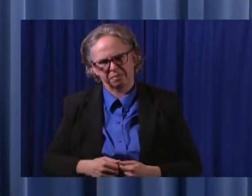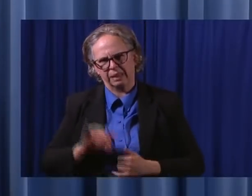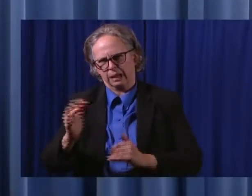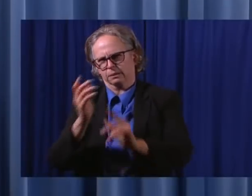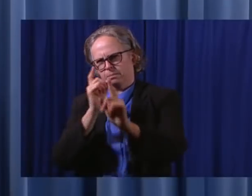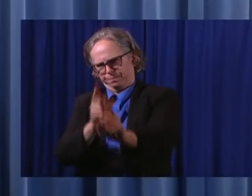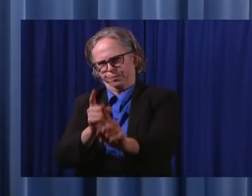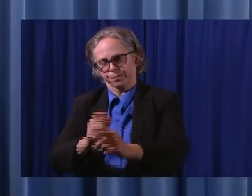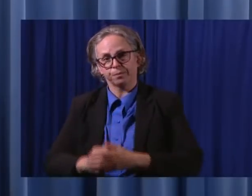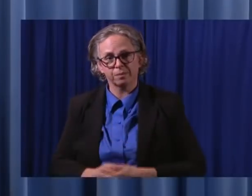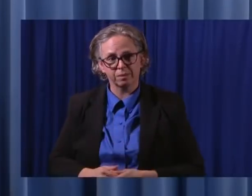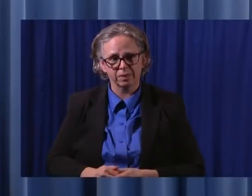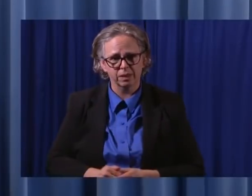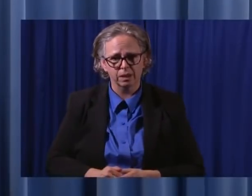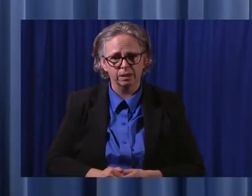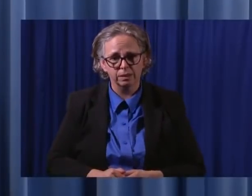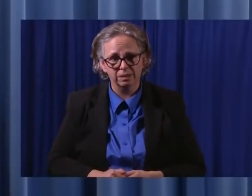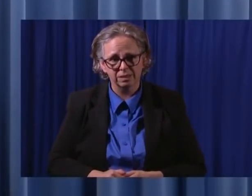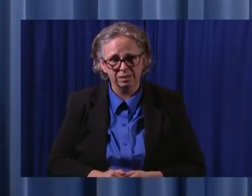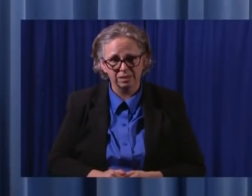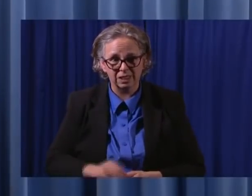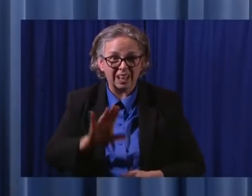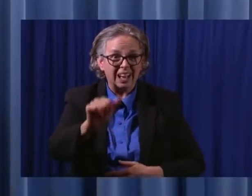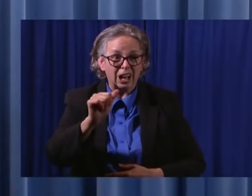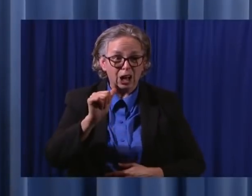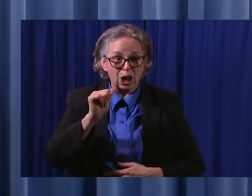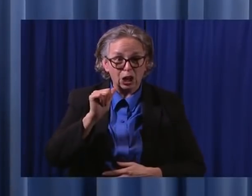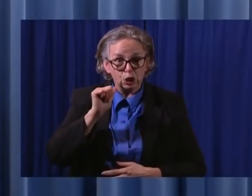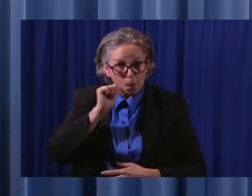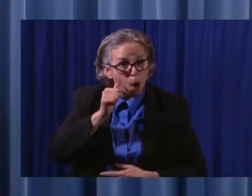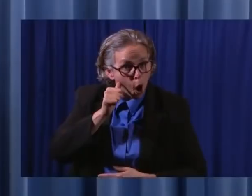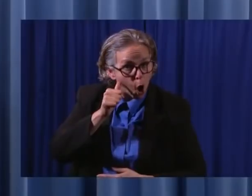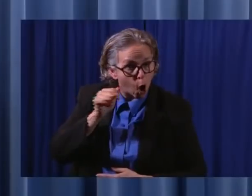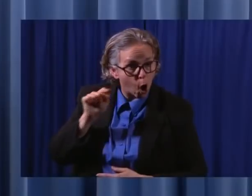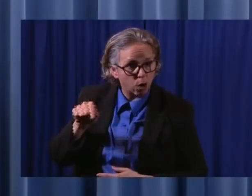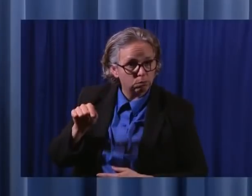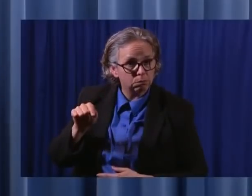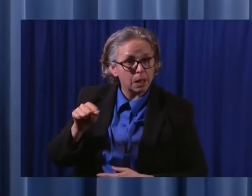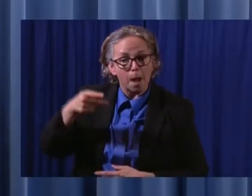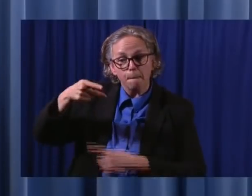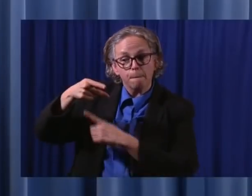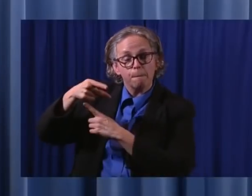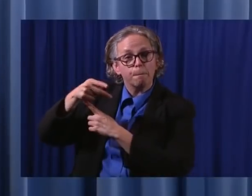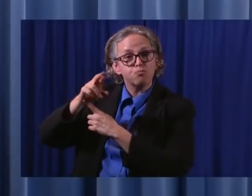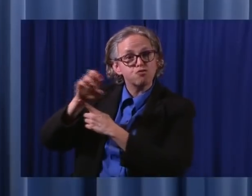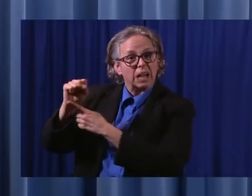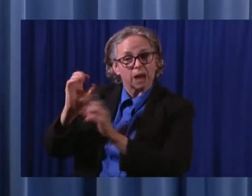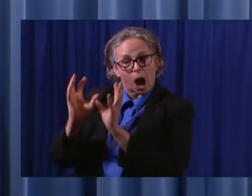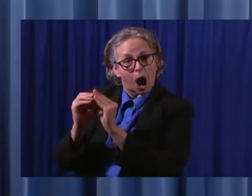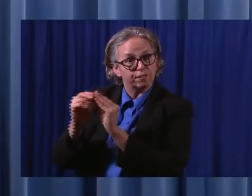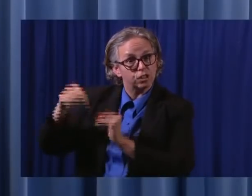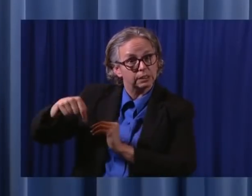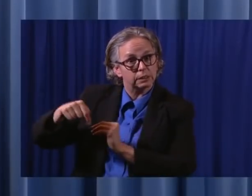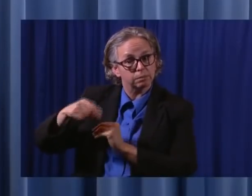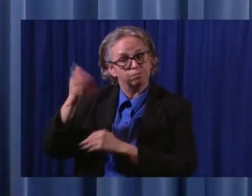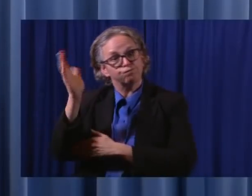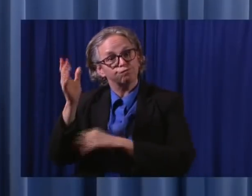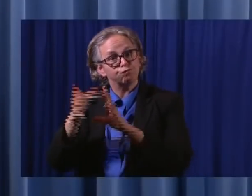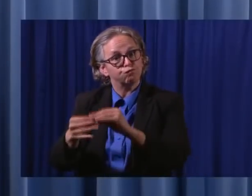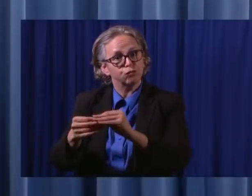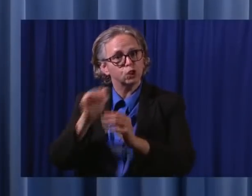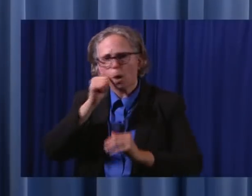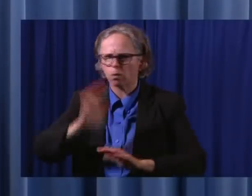Barring any breaking news, we will not be having a regular press conference tomorrow because Fran and I are participating in a